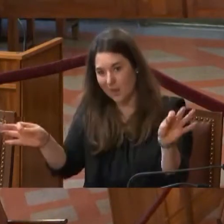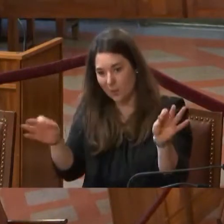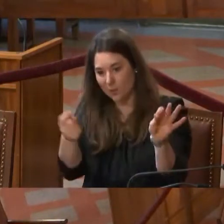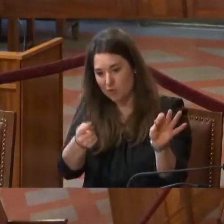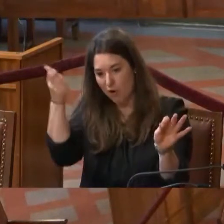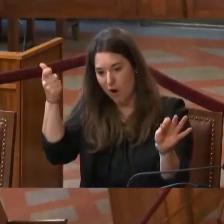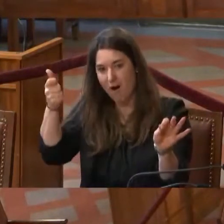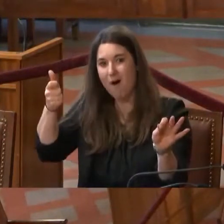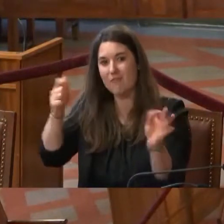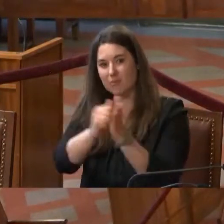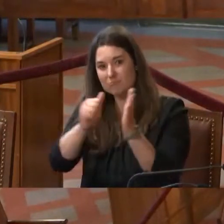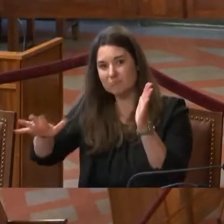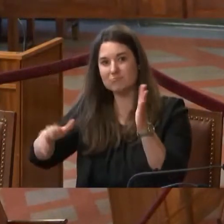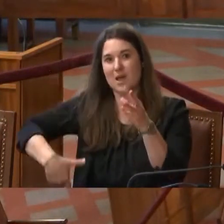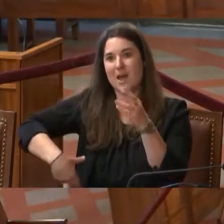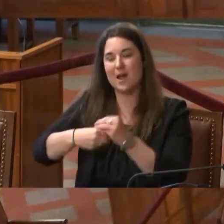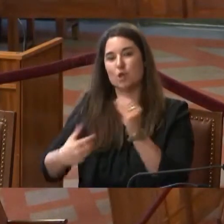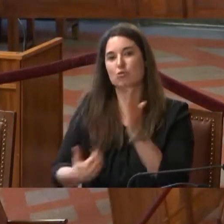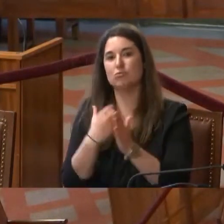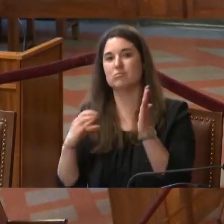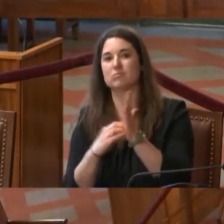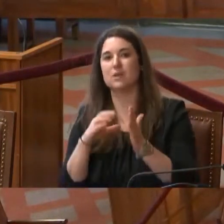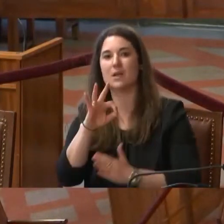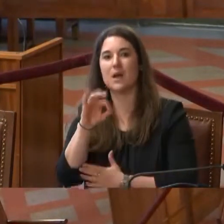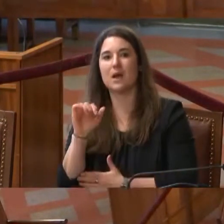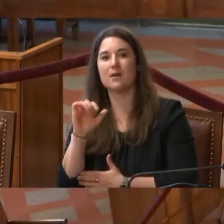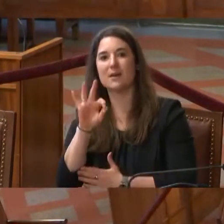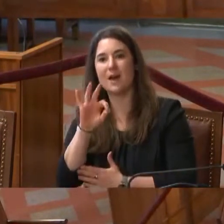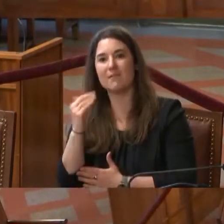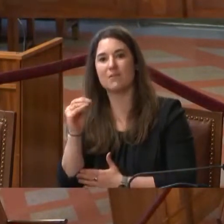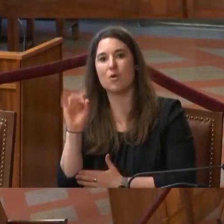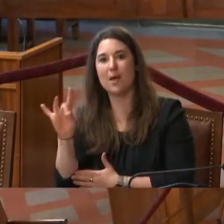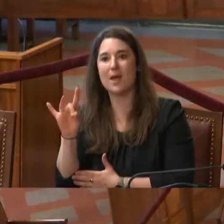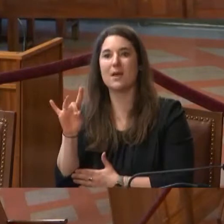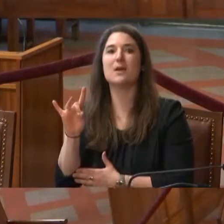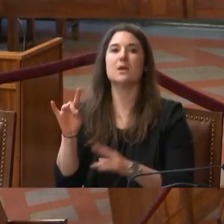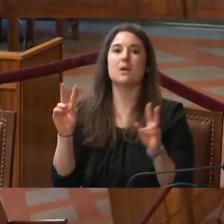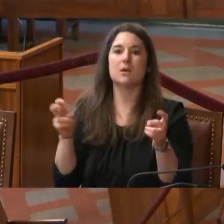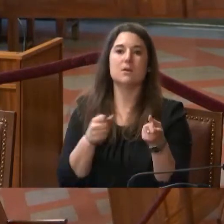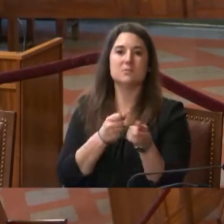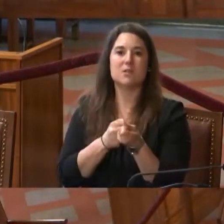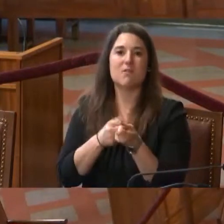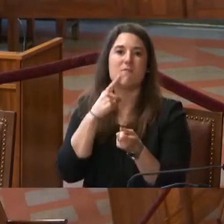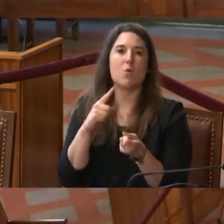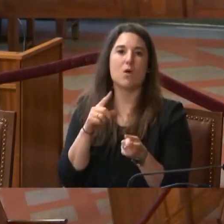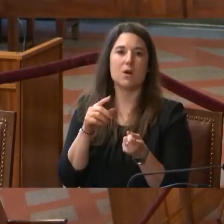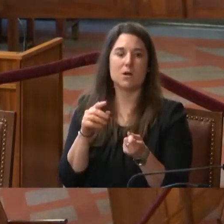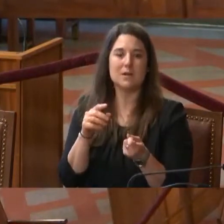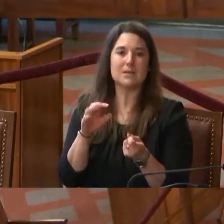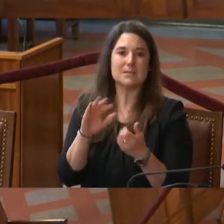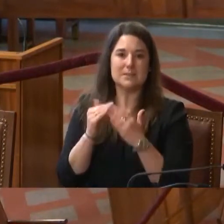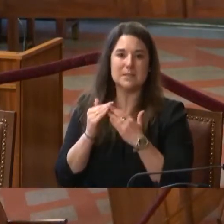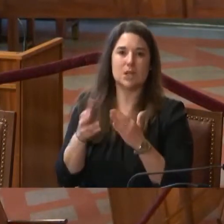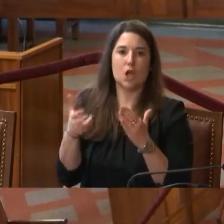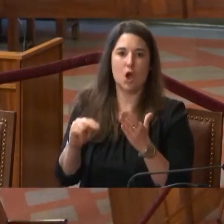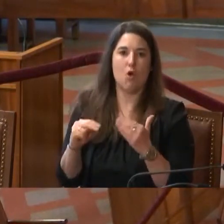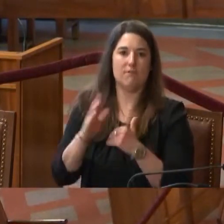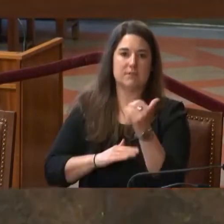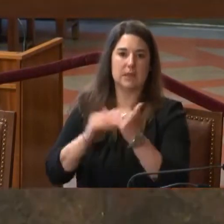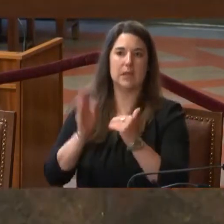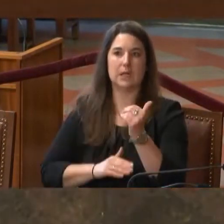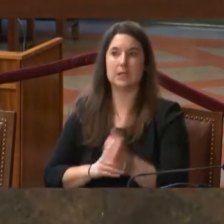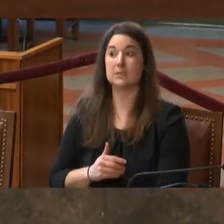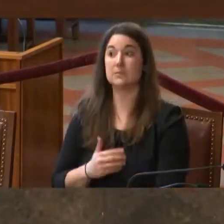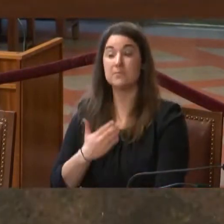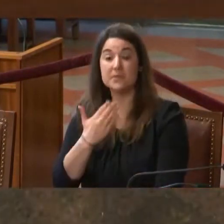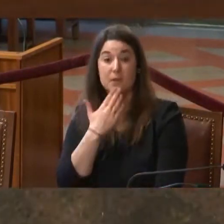new subsection 91508 titled Sustainable Development for City-Owned Facilities. Thank you. And